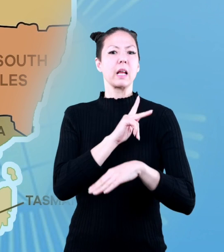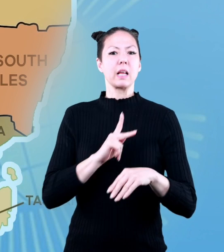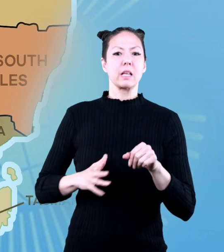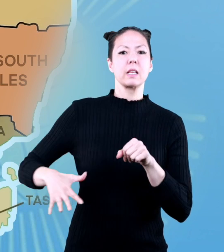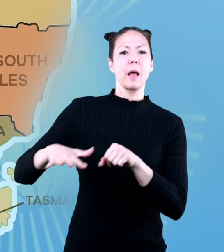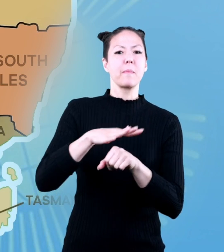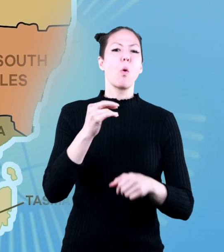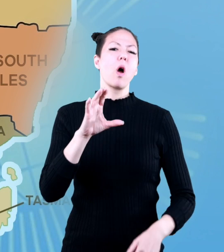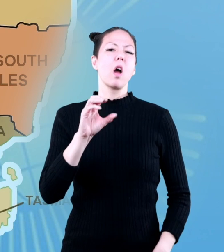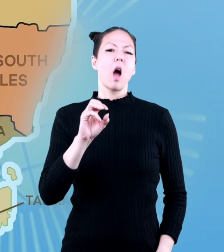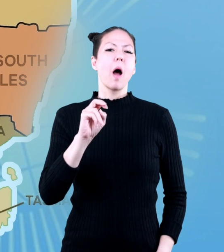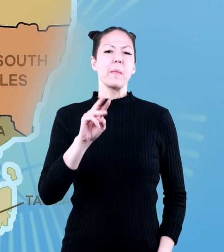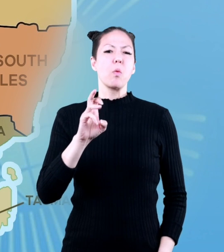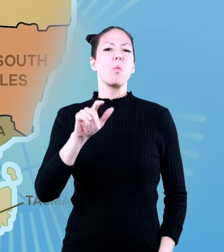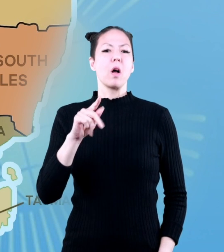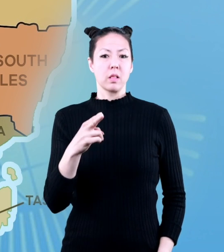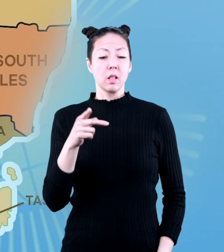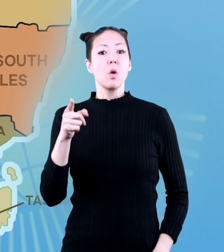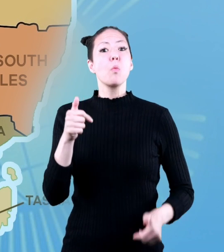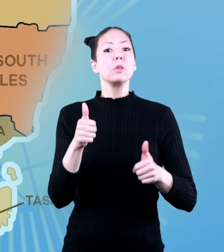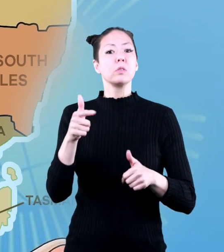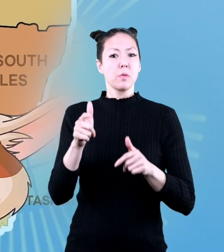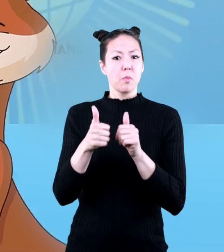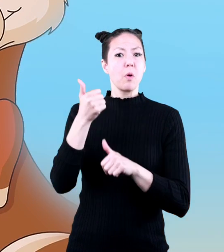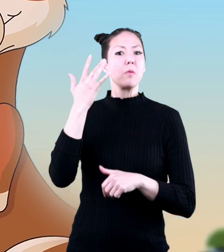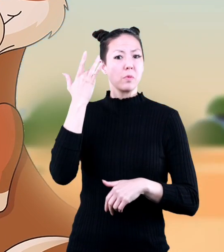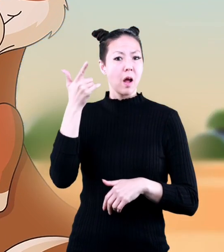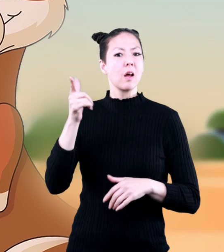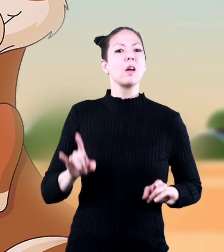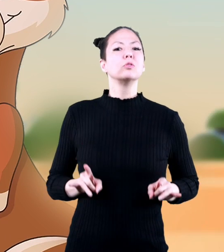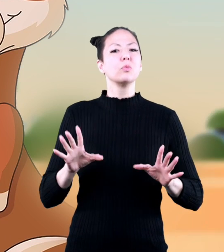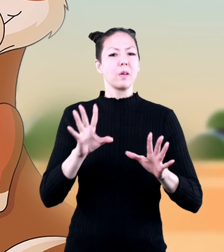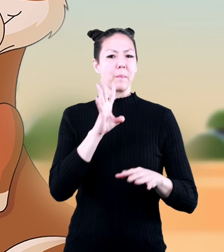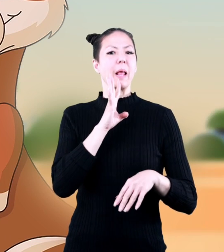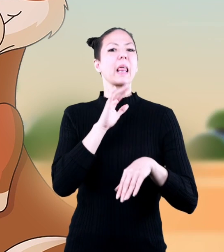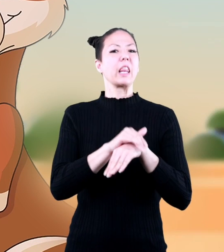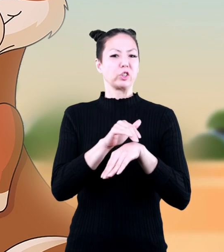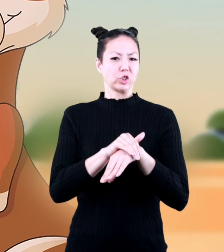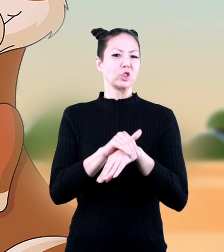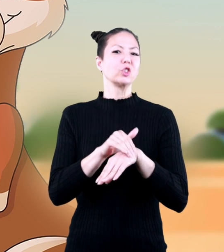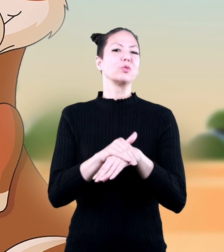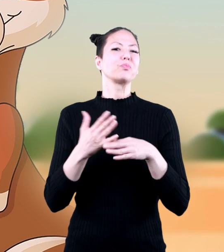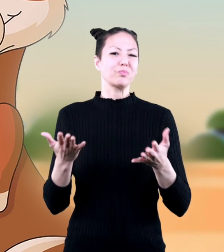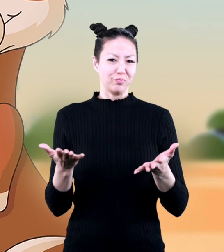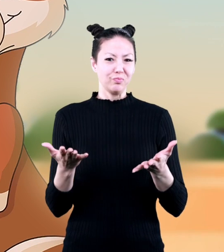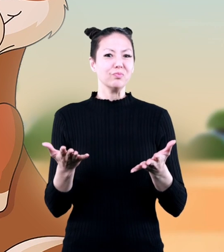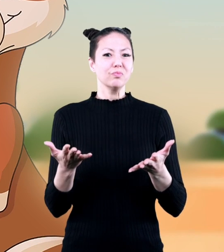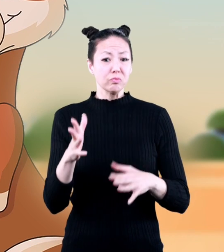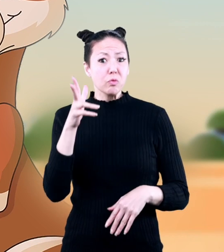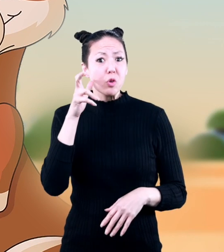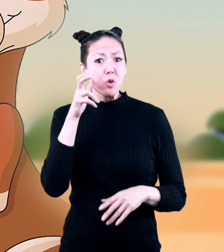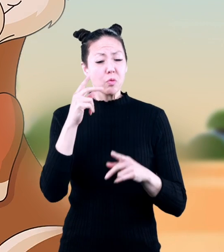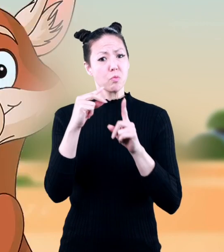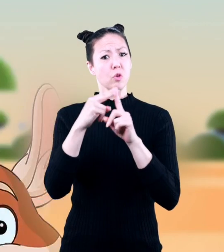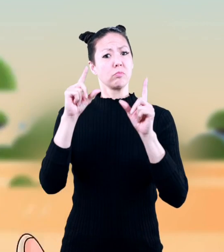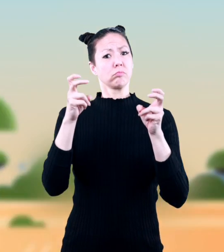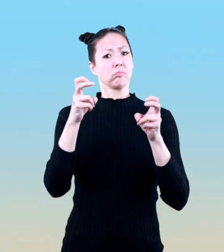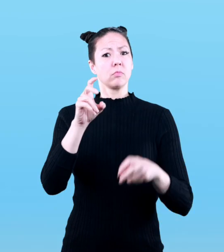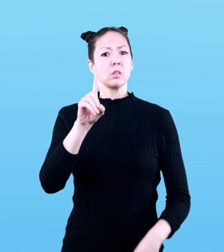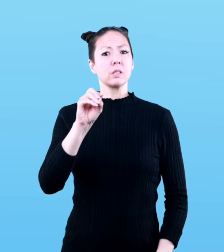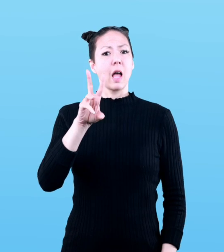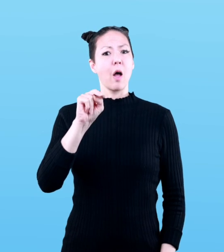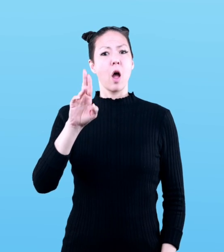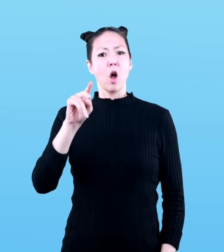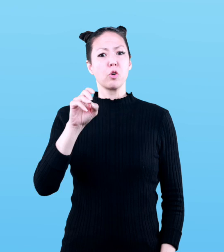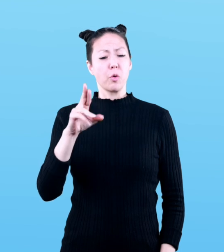the British Kingdom or Commonwealth, which is why most Australians today speak English. Have you heard